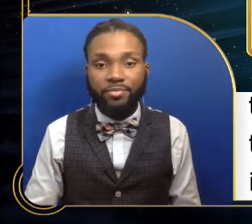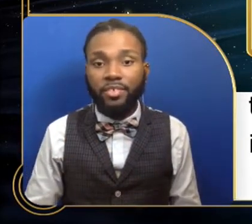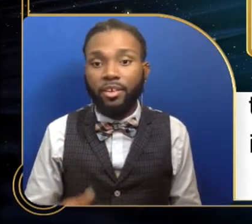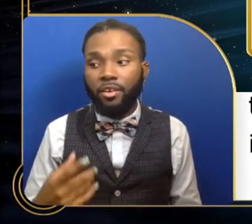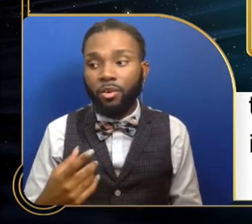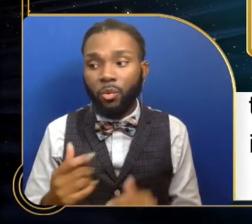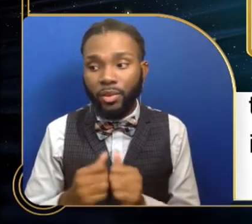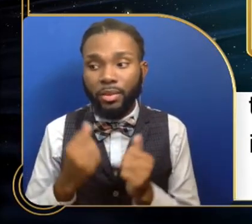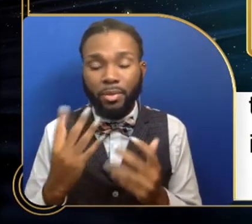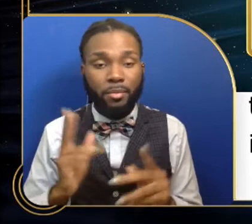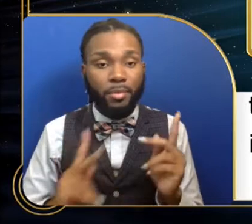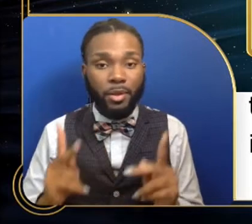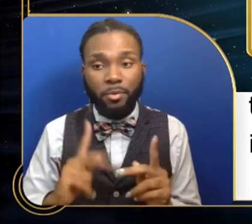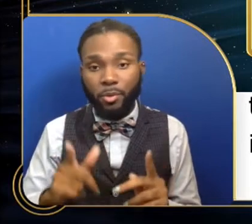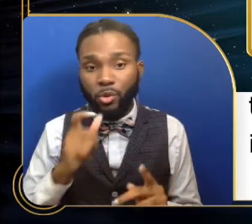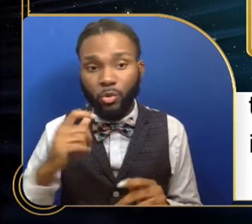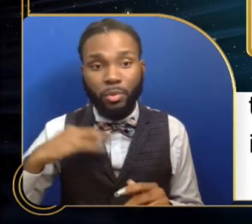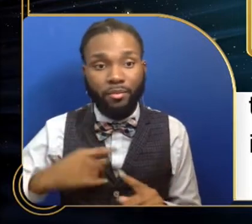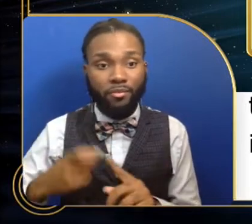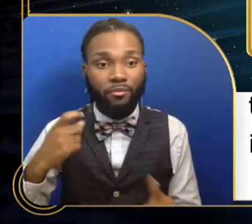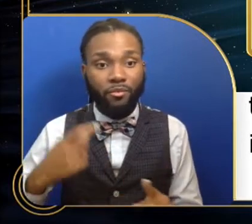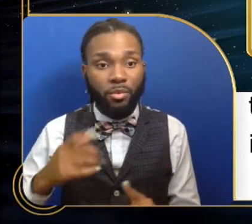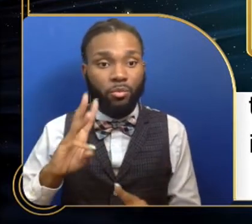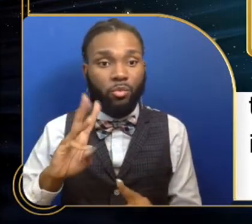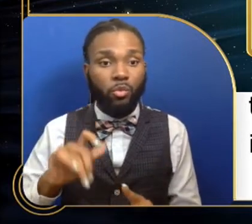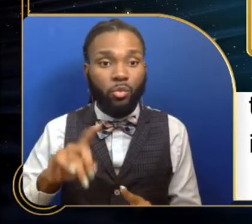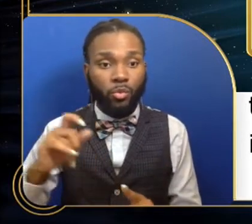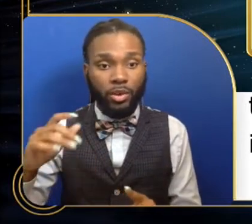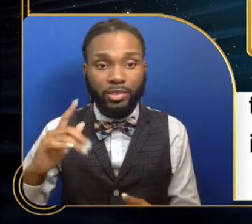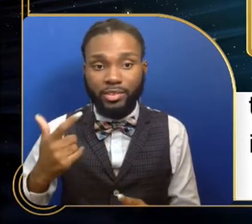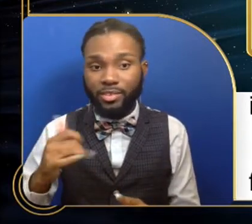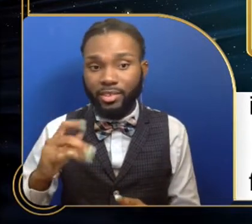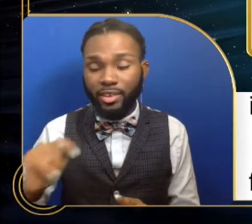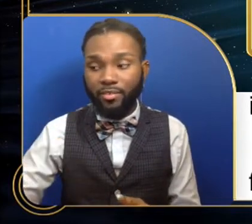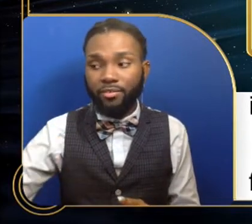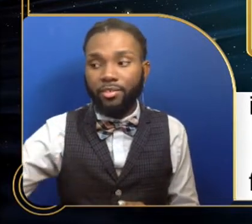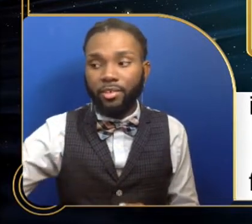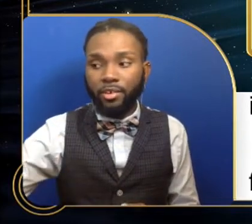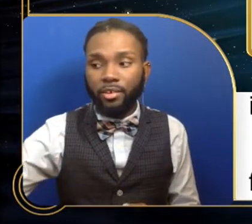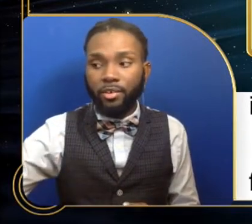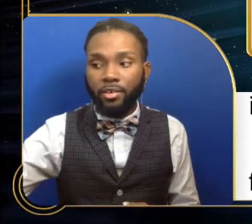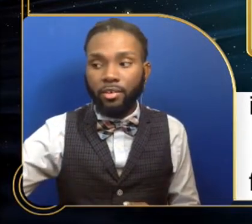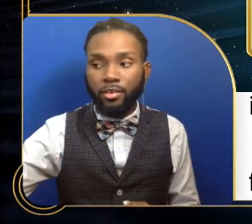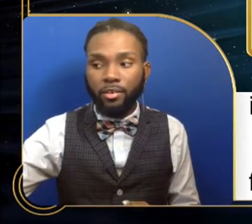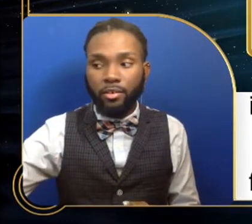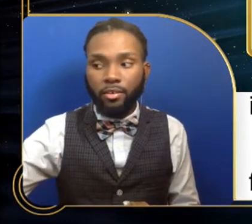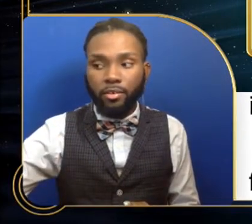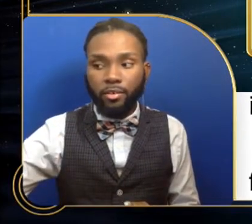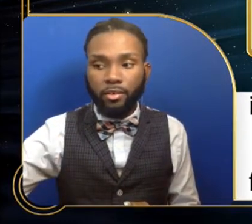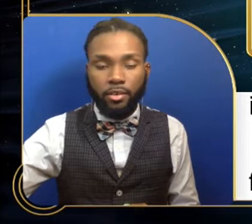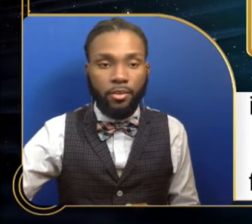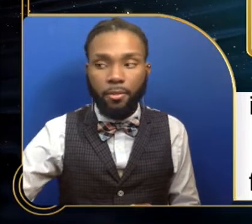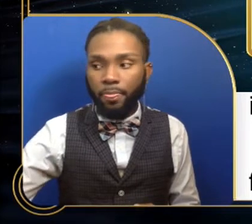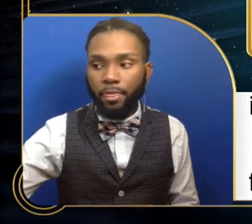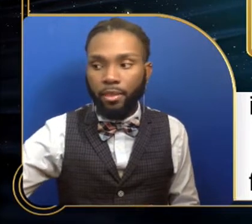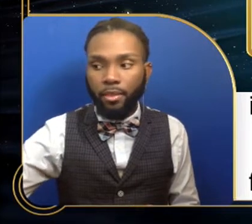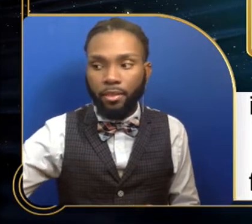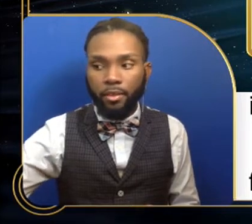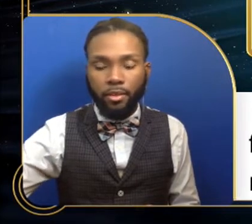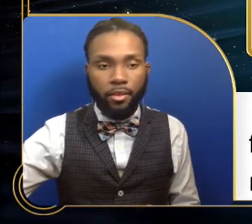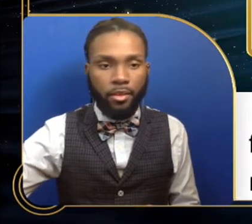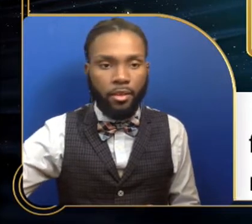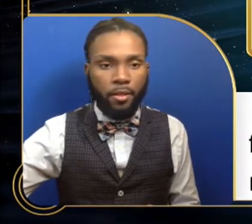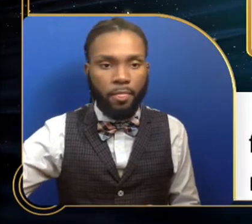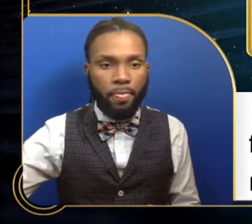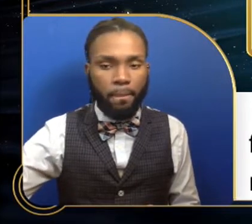who have benefited from Wade's gifts are adults and children with mental disabilities, the people for whom the